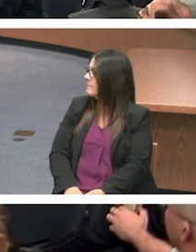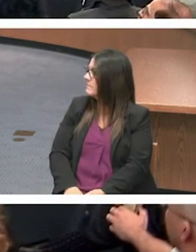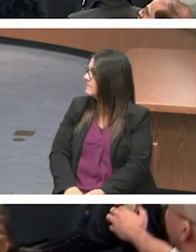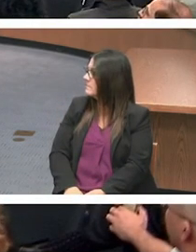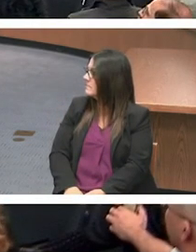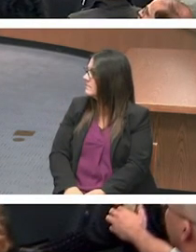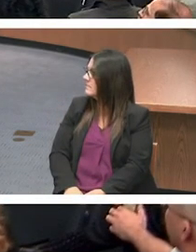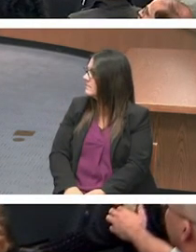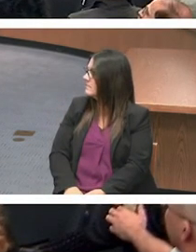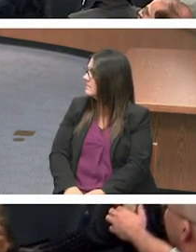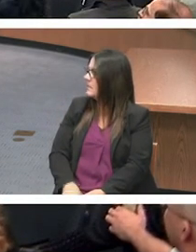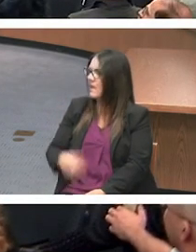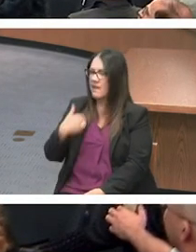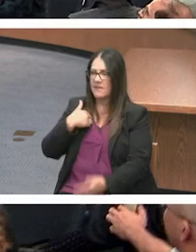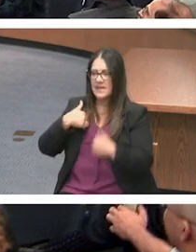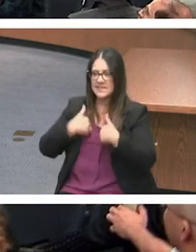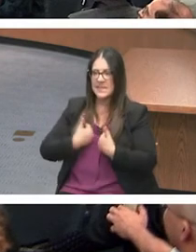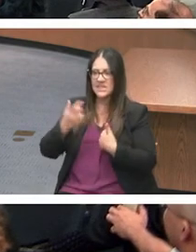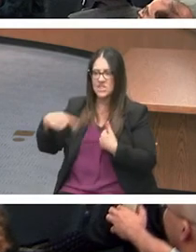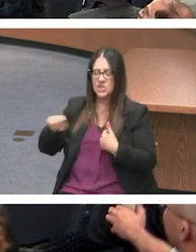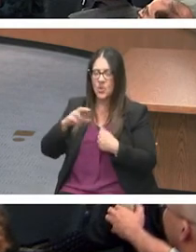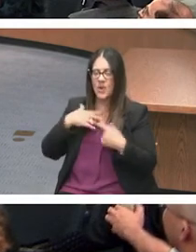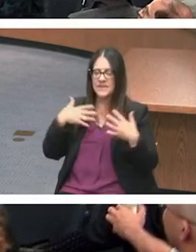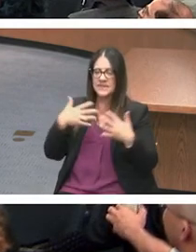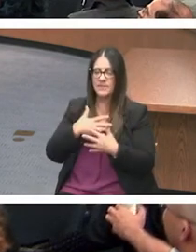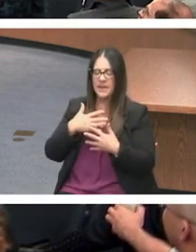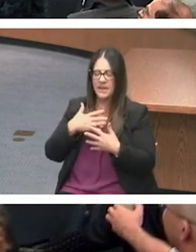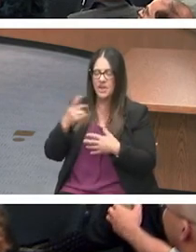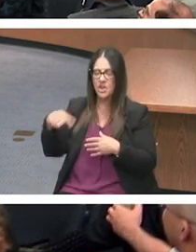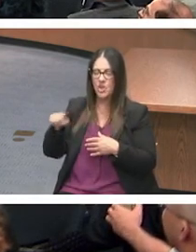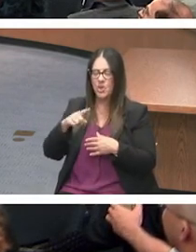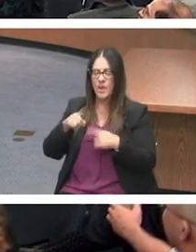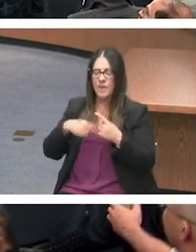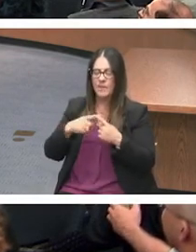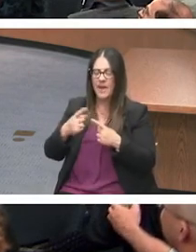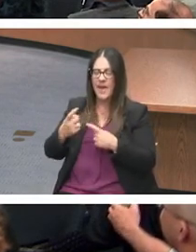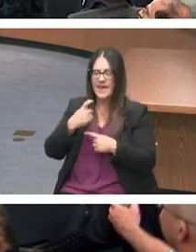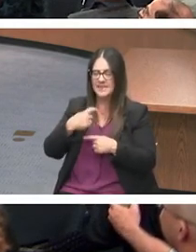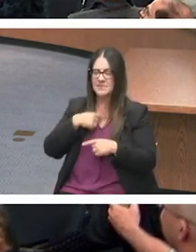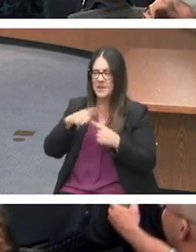Good. Have I exhausted you or sufficiently intimidated you from asking a question about water policy?